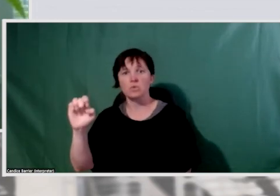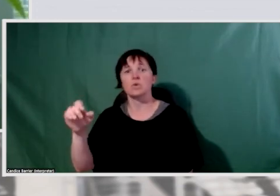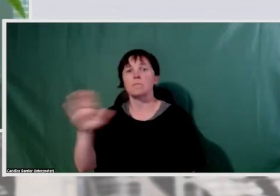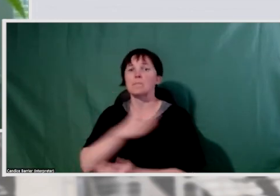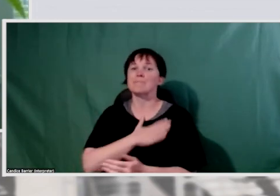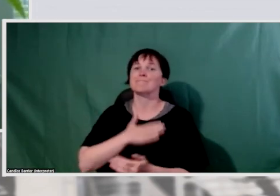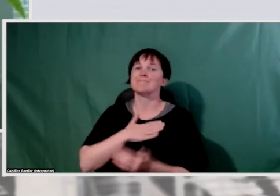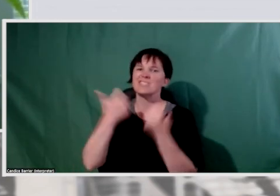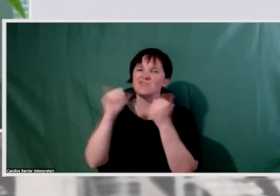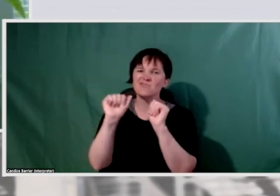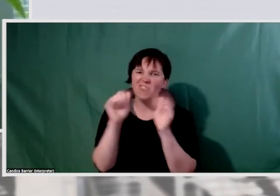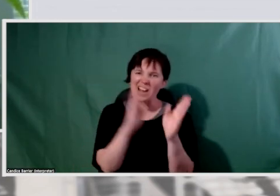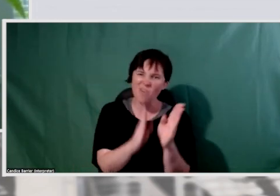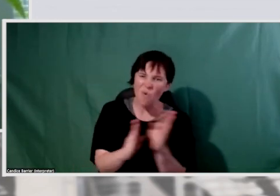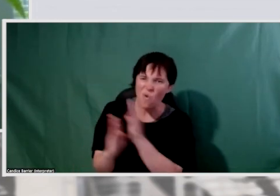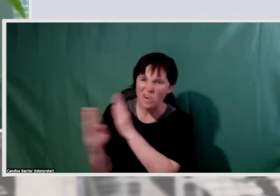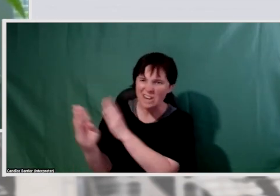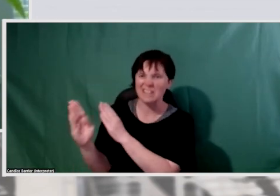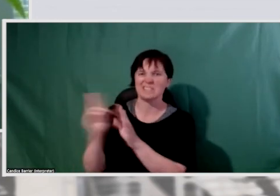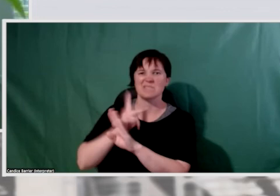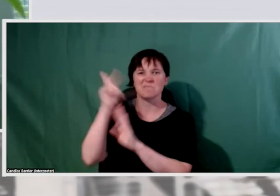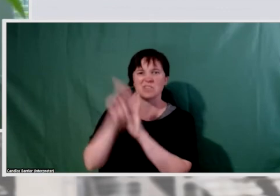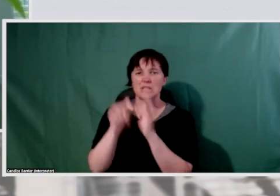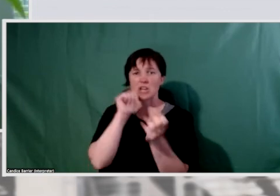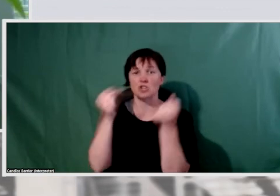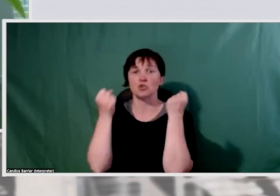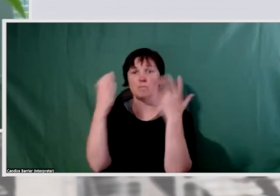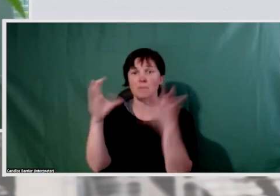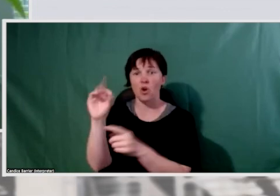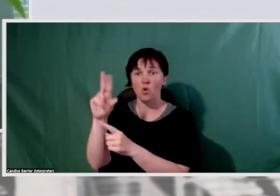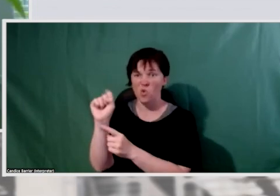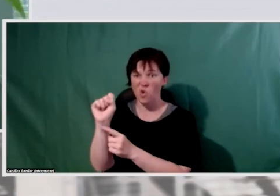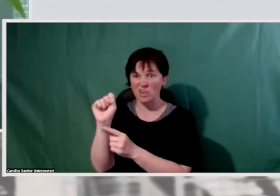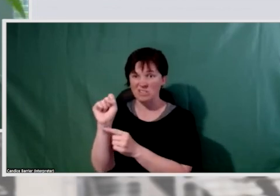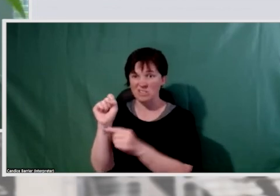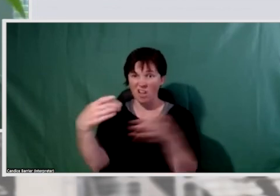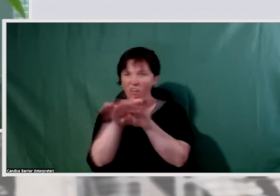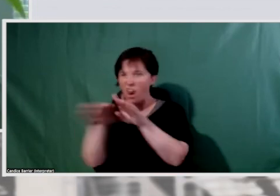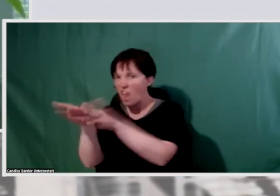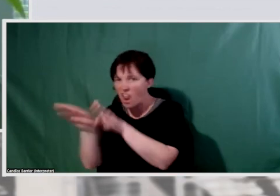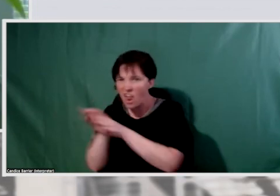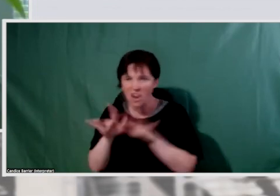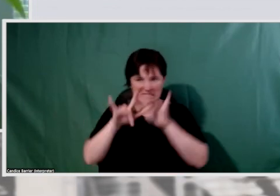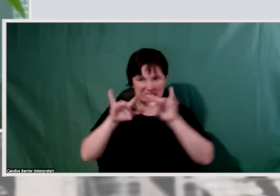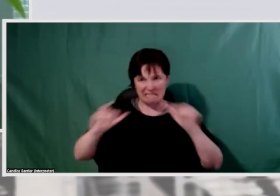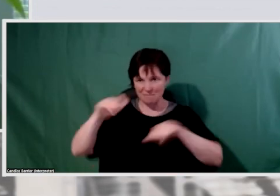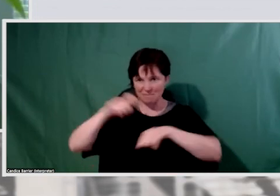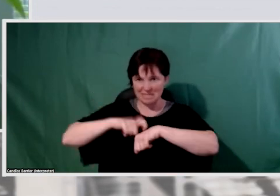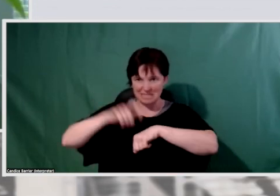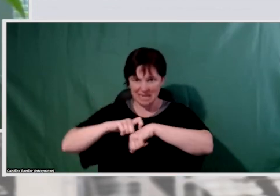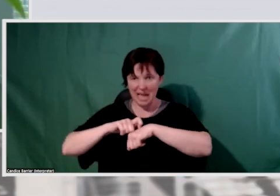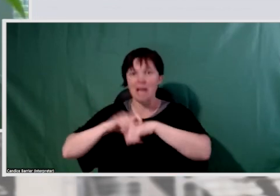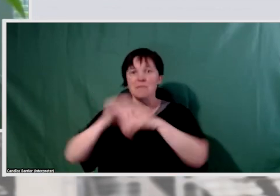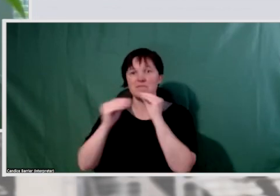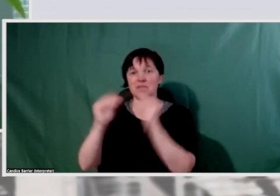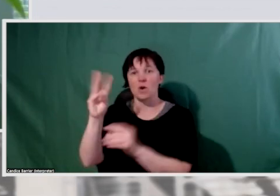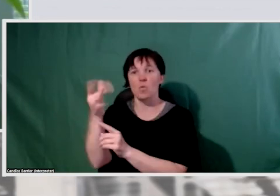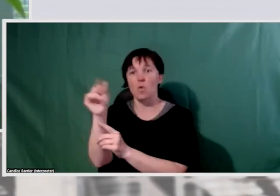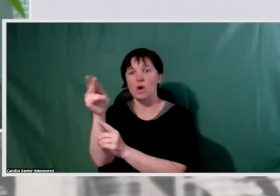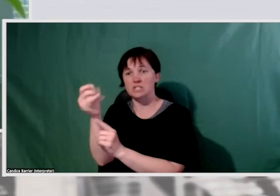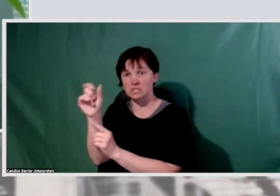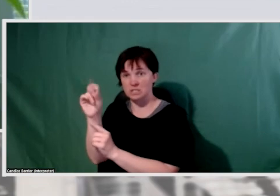please try to organize these projects so that not too many courts are offline at the same time. For instance, fix Washington's Landing first and then